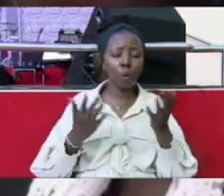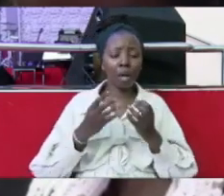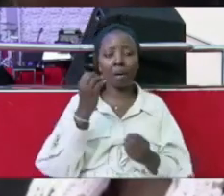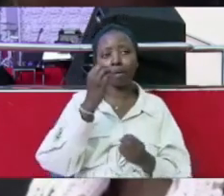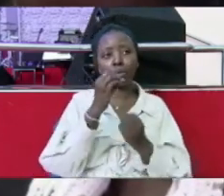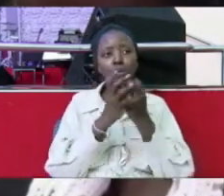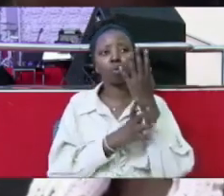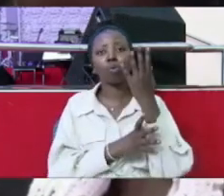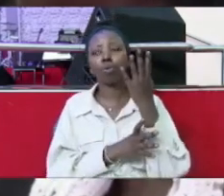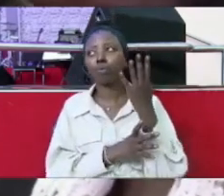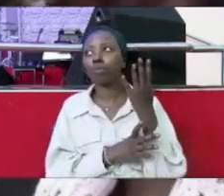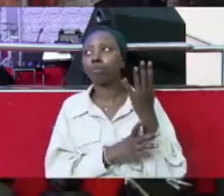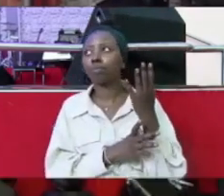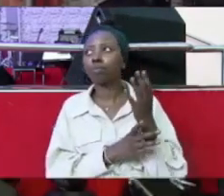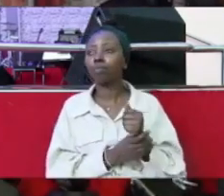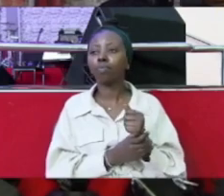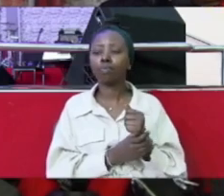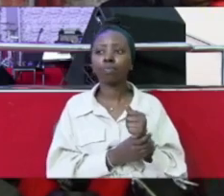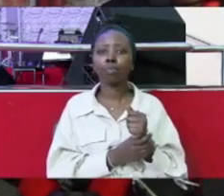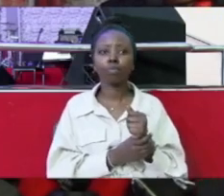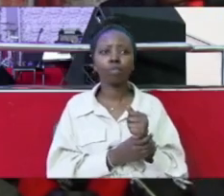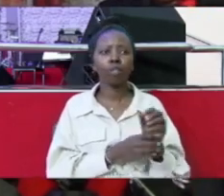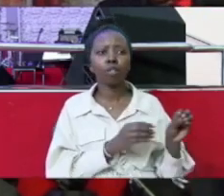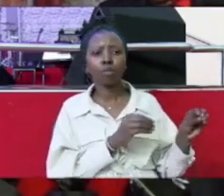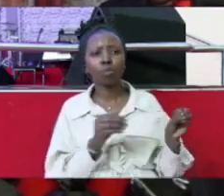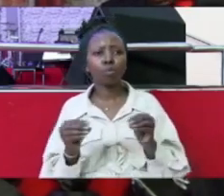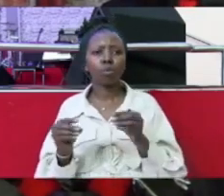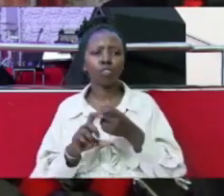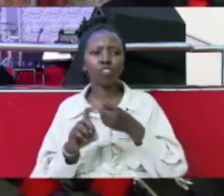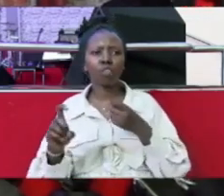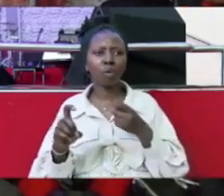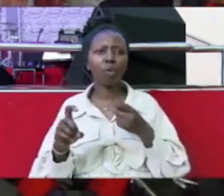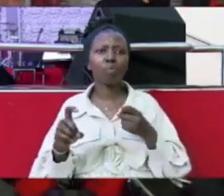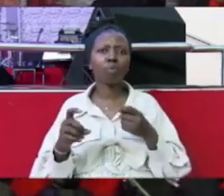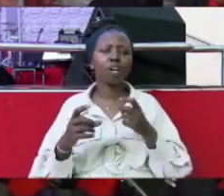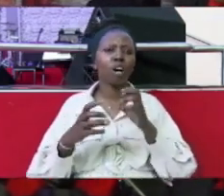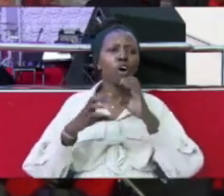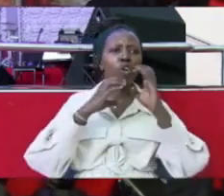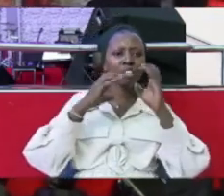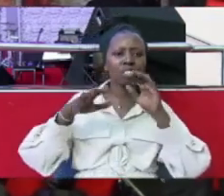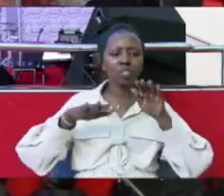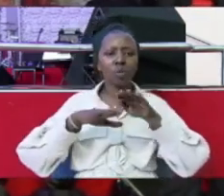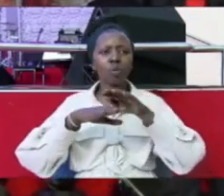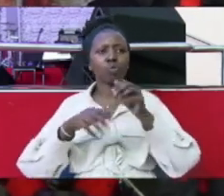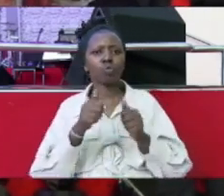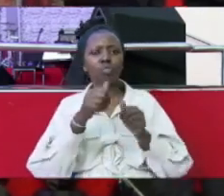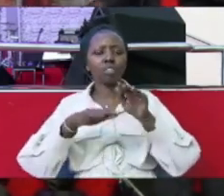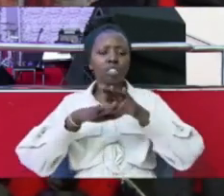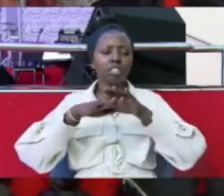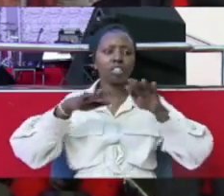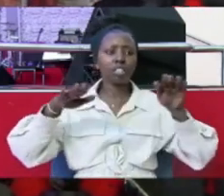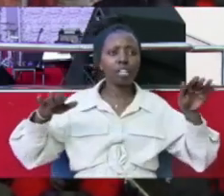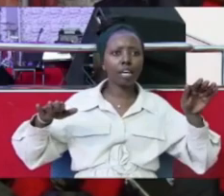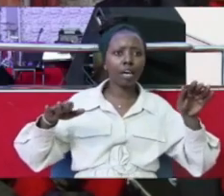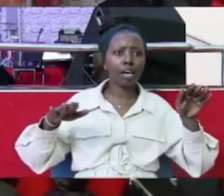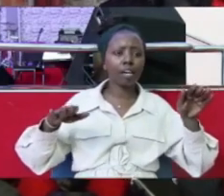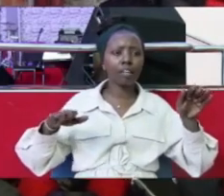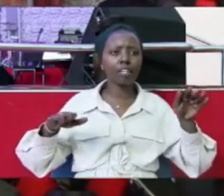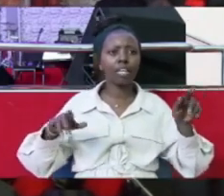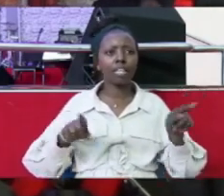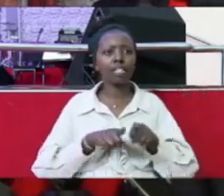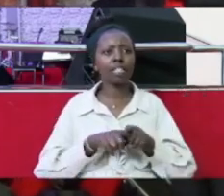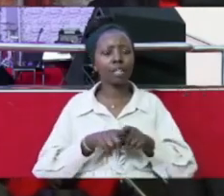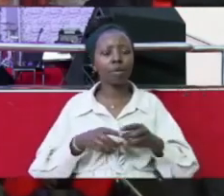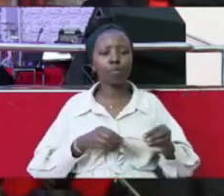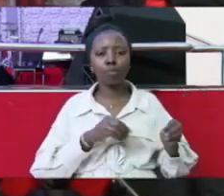hilo jambo litakufikisha wapi. Move beyond service level interactions. Kwamba uende kupita kiwango tu cha hudumu kuhudumia watu. Share your life